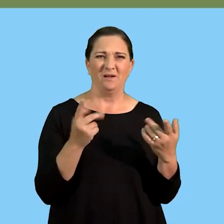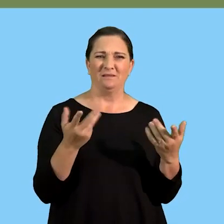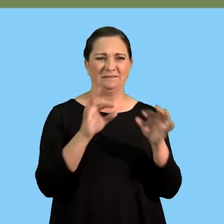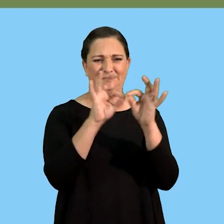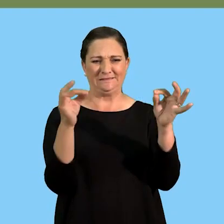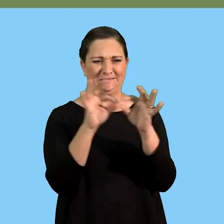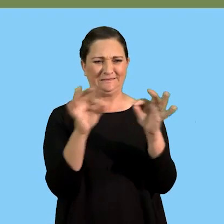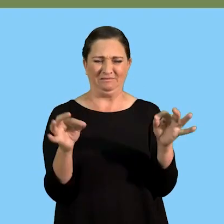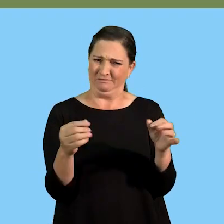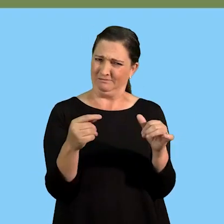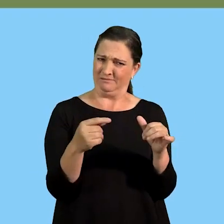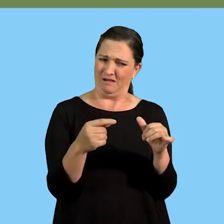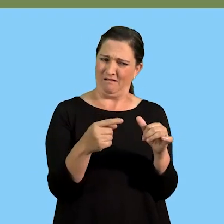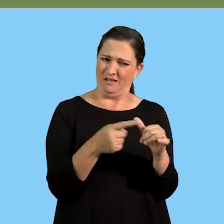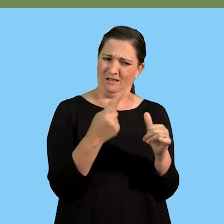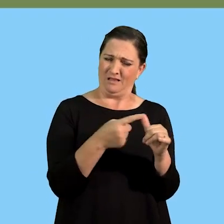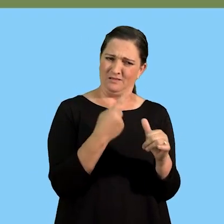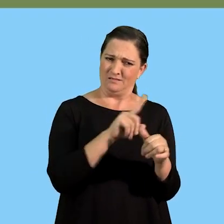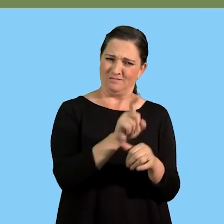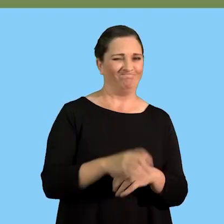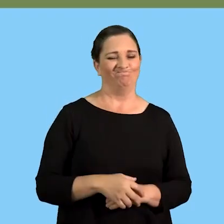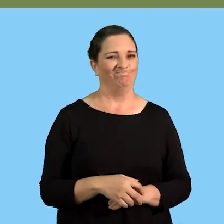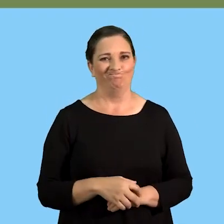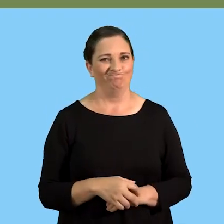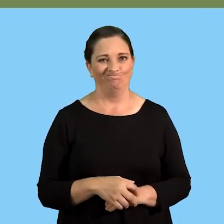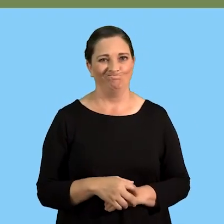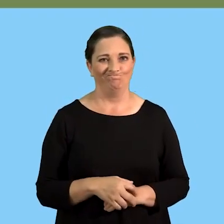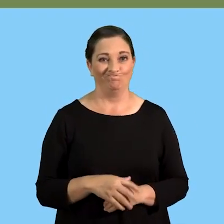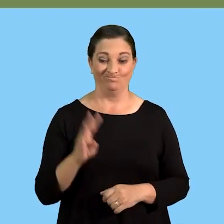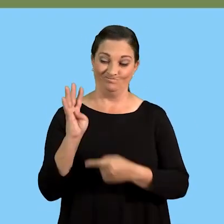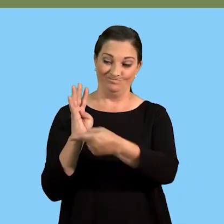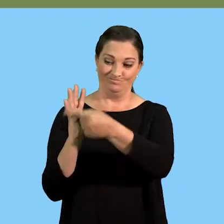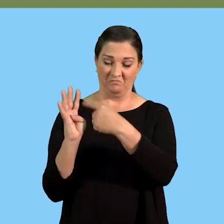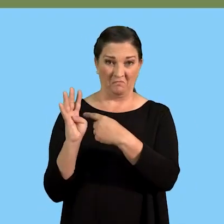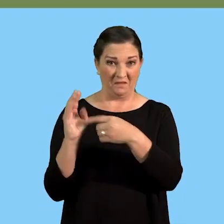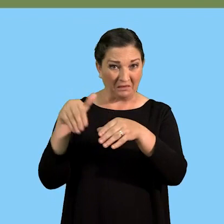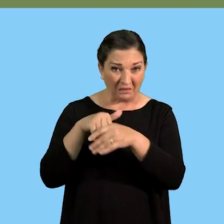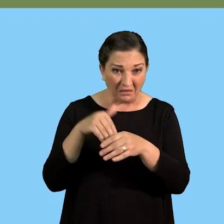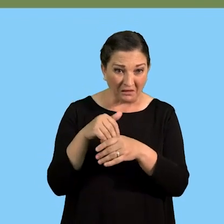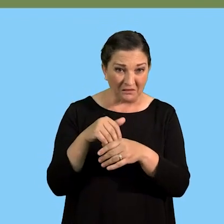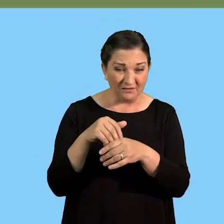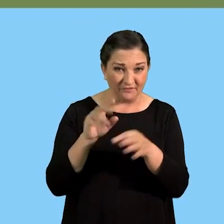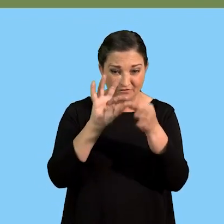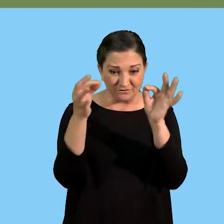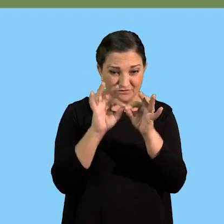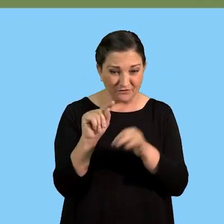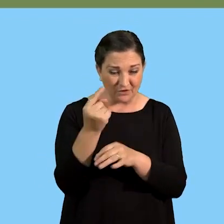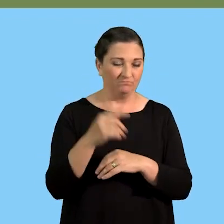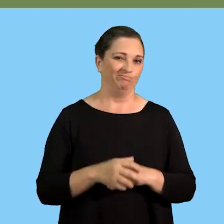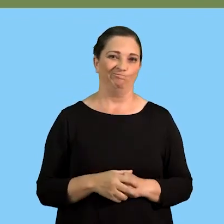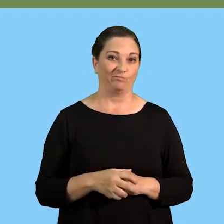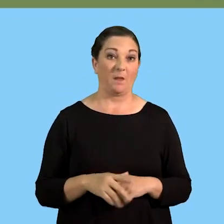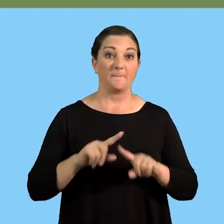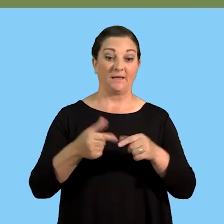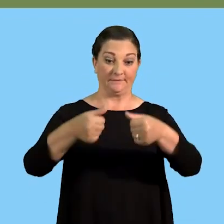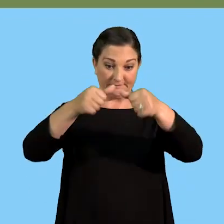as you can see, does not answer our question because the interviewing panel is not playing any role. But